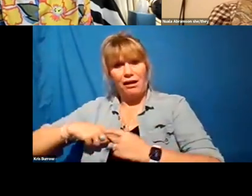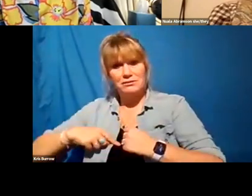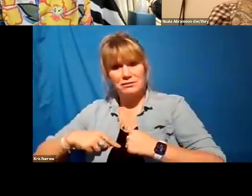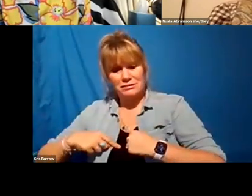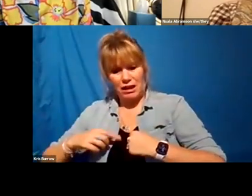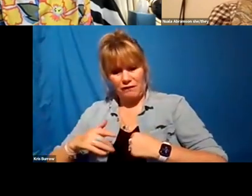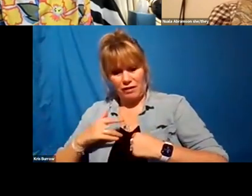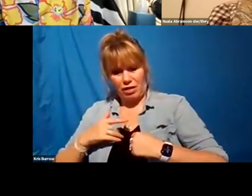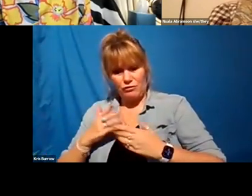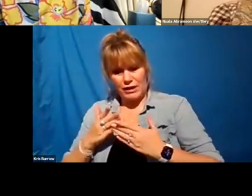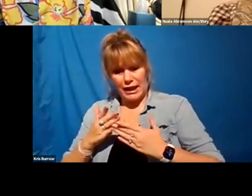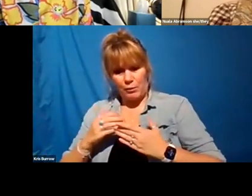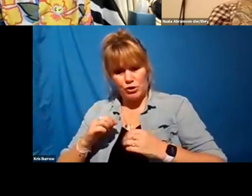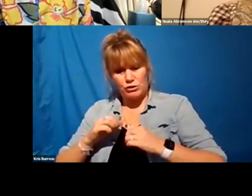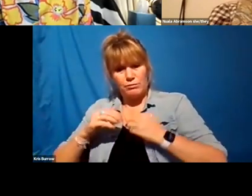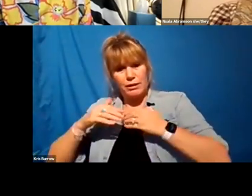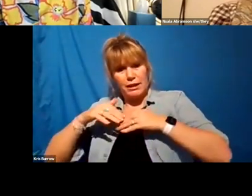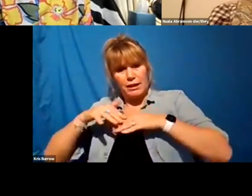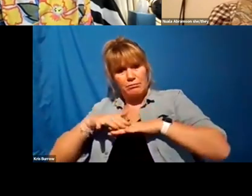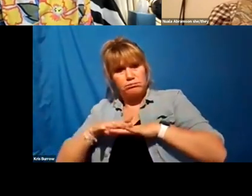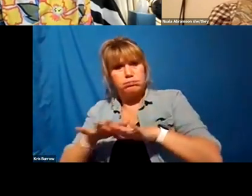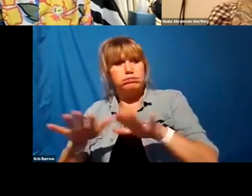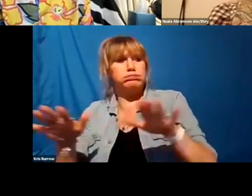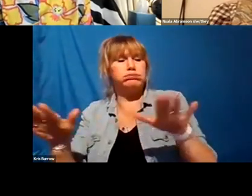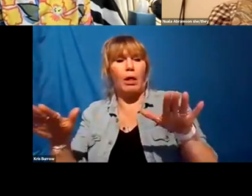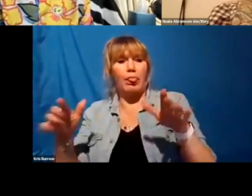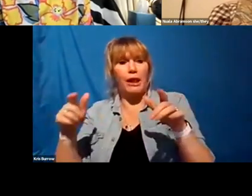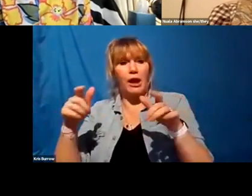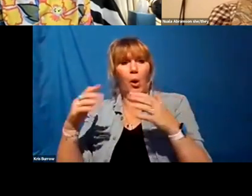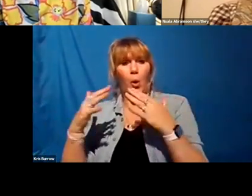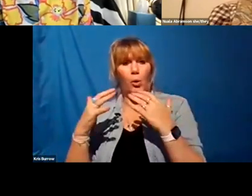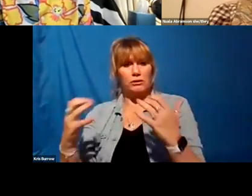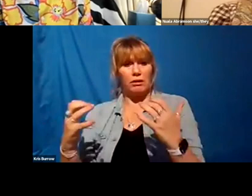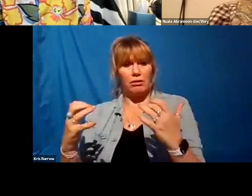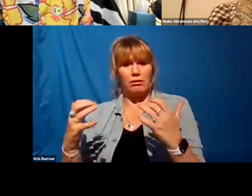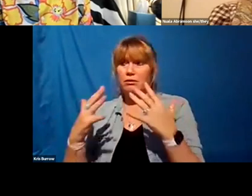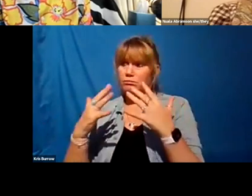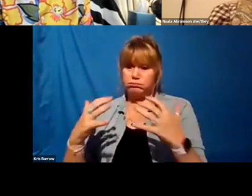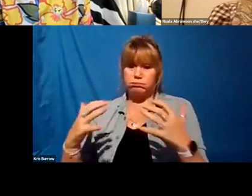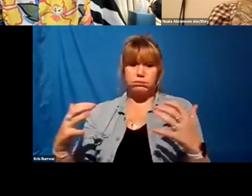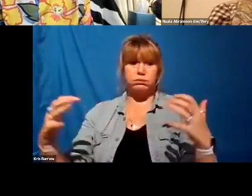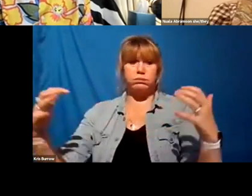wider audience, and because it's a nicer place to be, it's a much more supportive place to be.